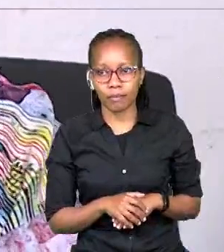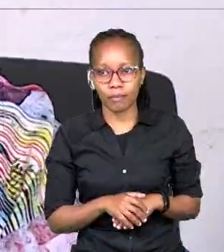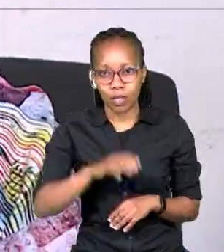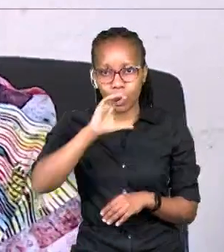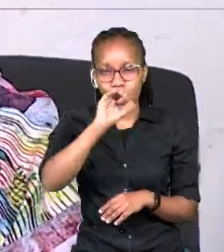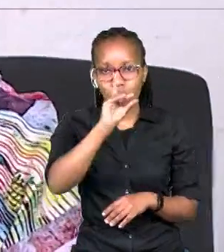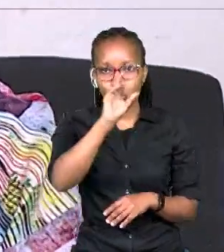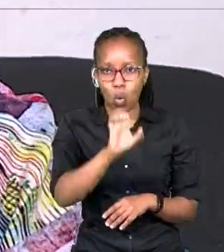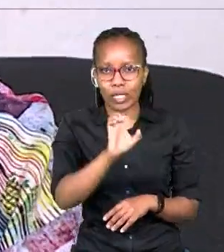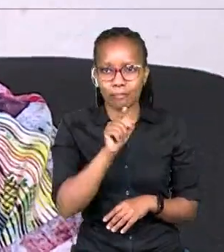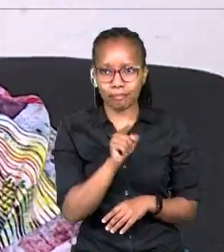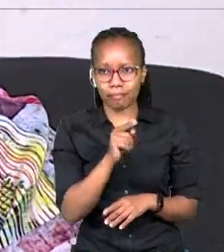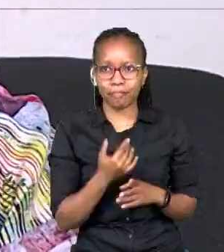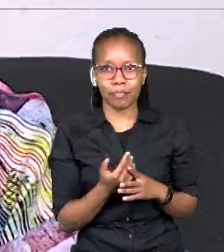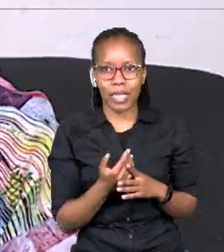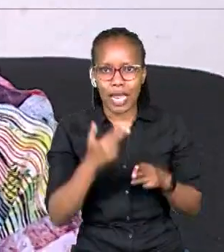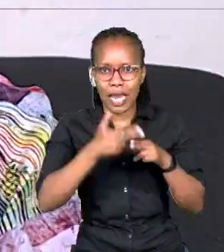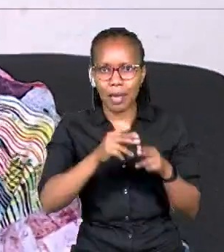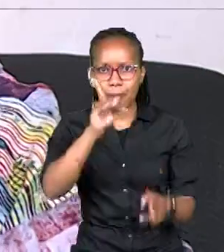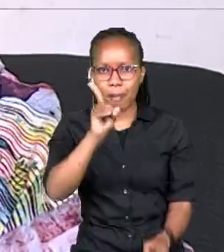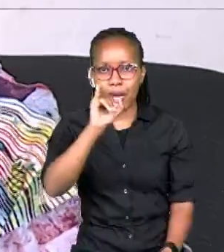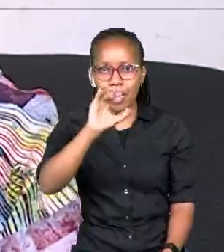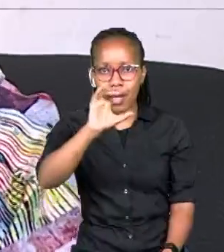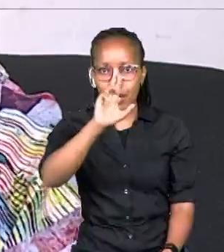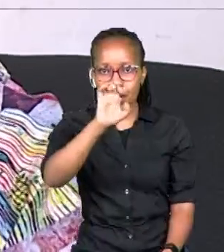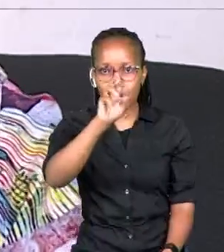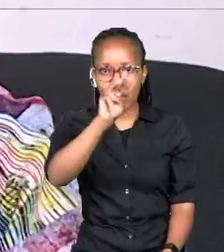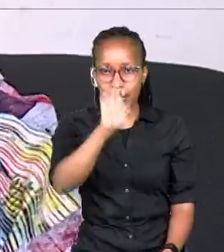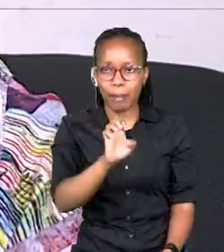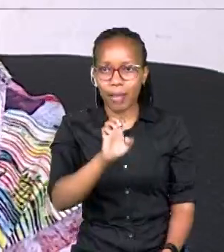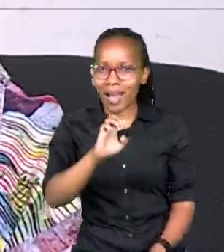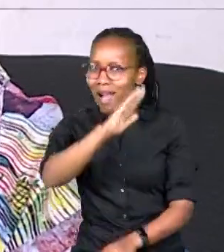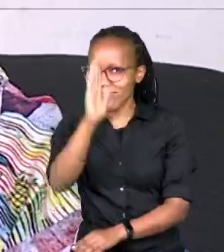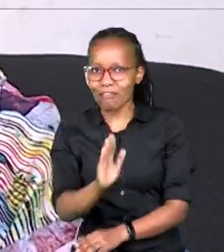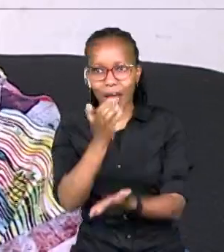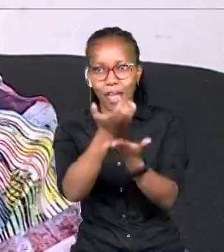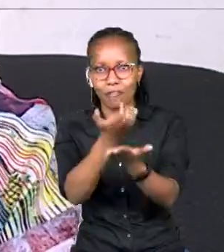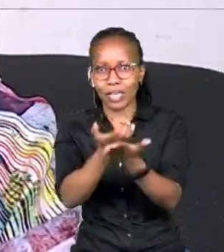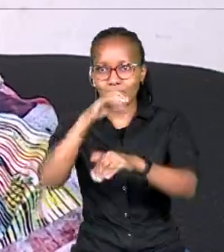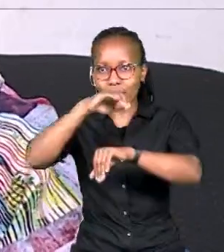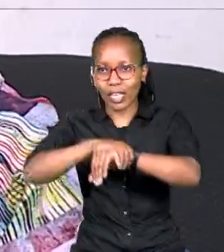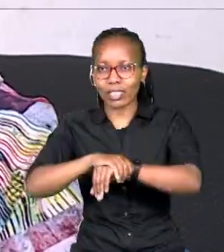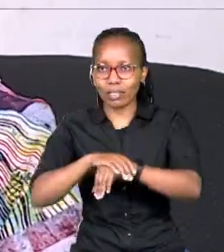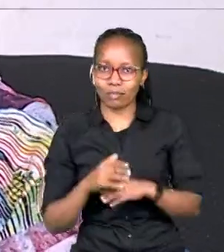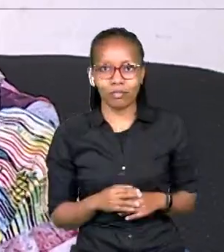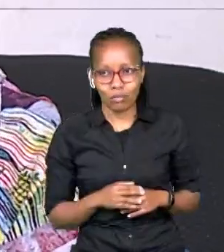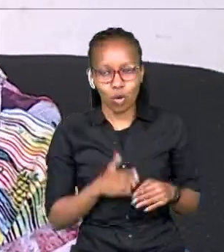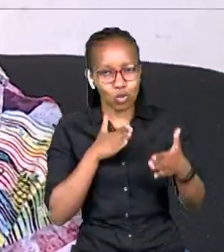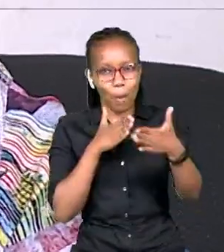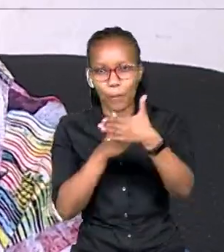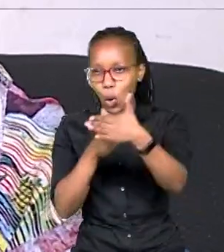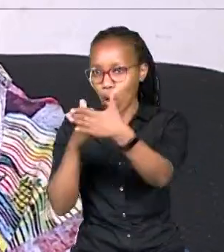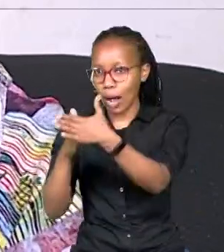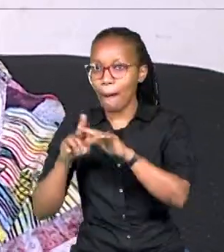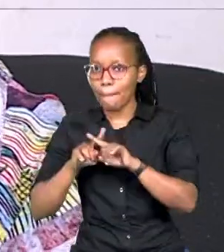code. It's called Decrim. And they never found sufficient evidence to decriminalize, but we